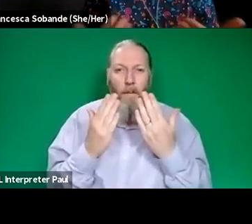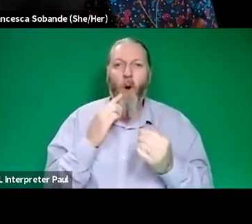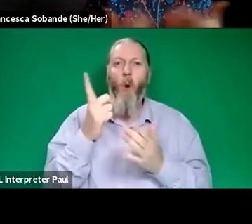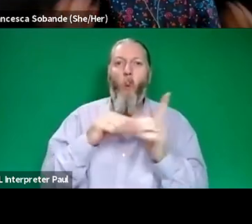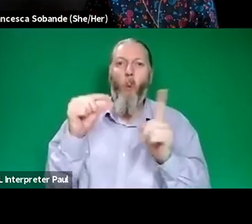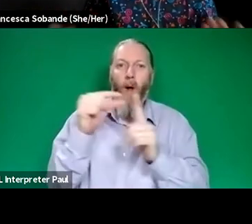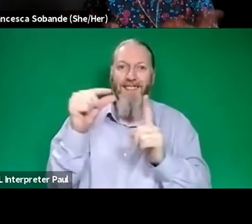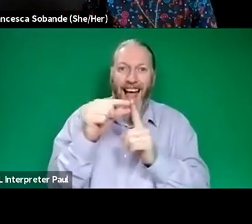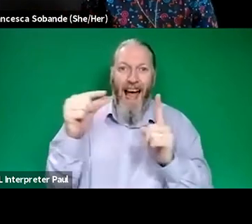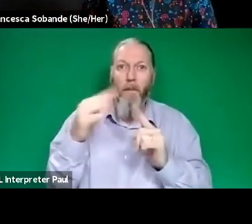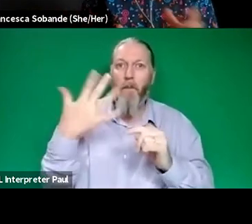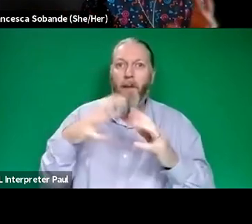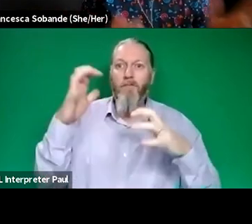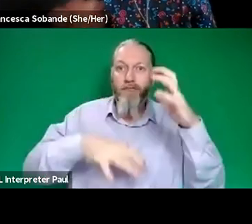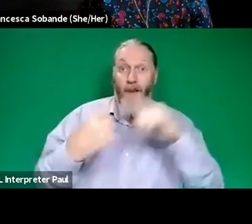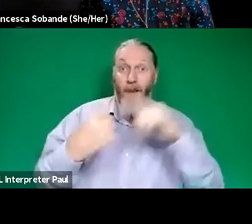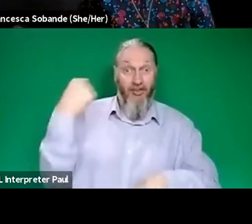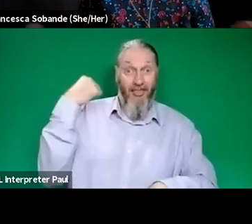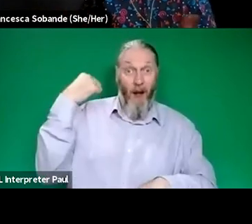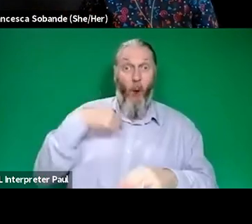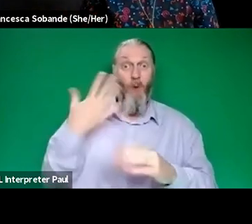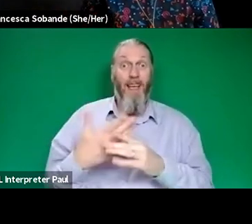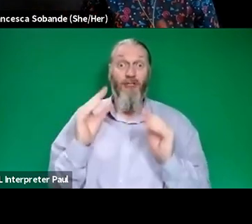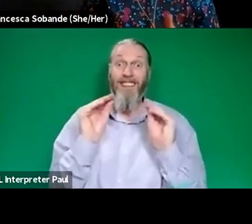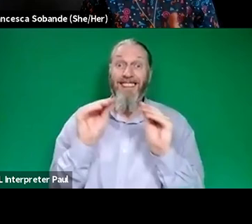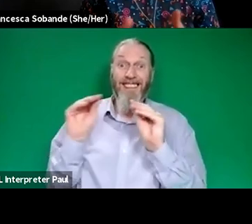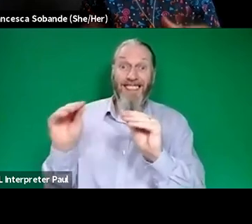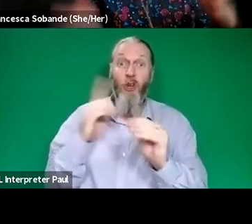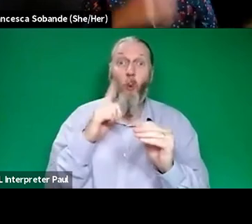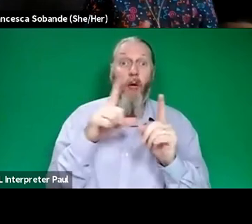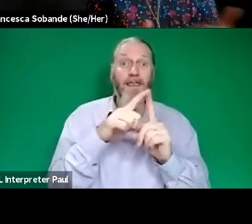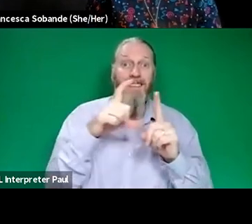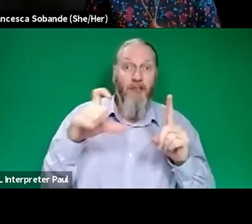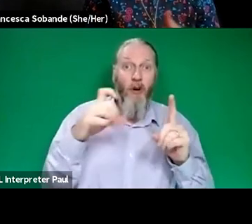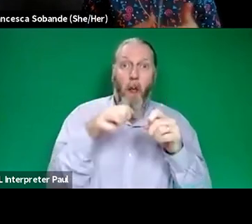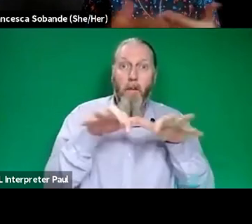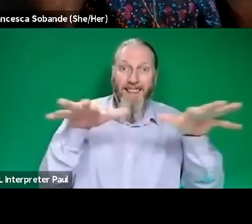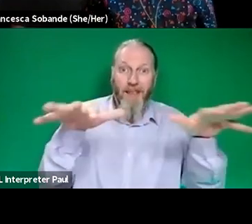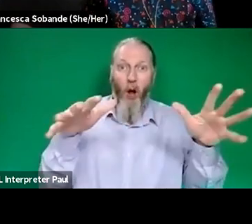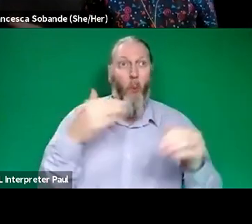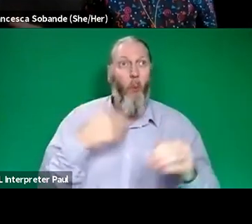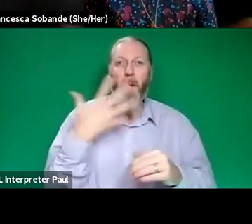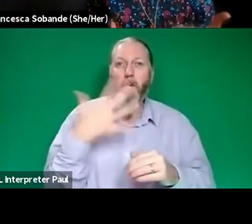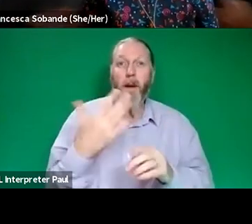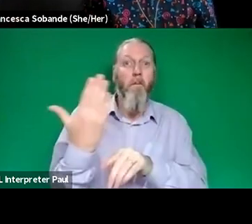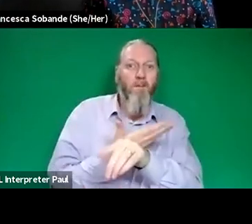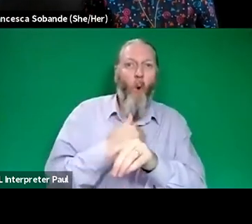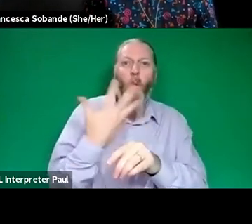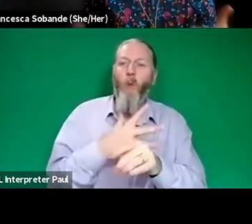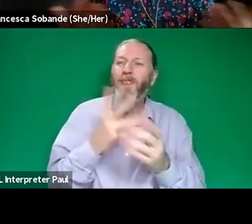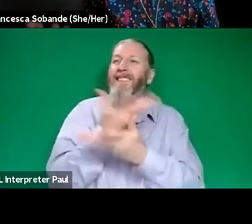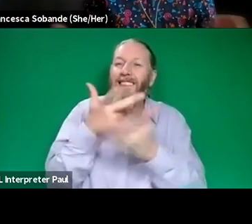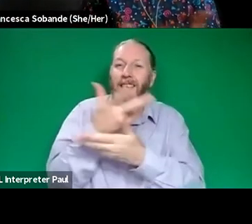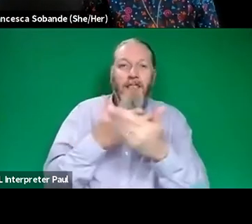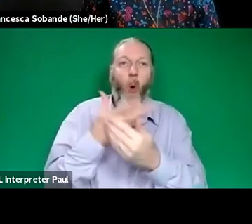meme culture and digital remix culture. And we were thinking about speculative fiction and speculating several hours before about what happens if the internet's down for